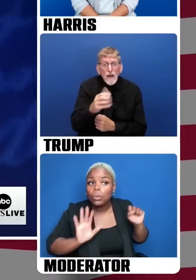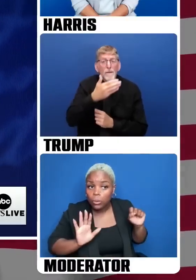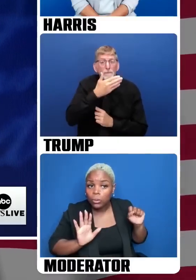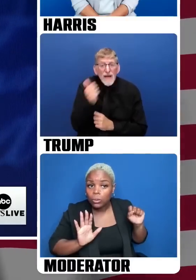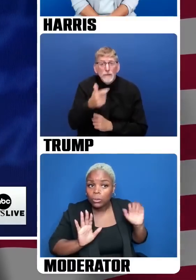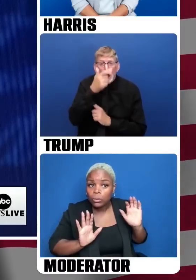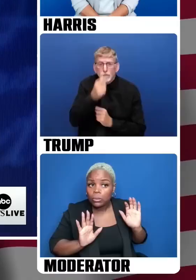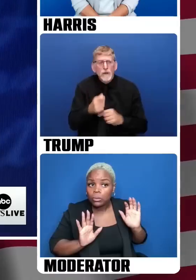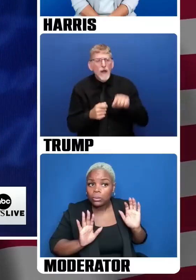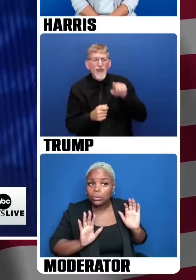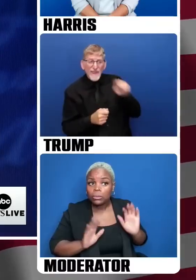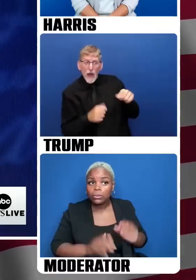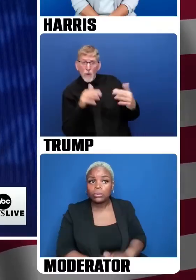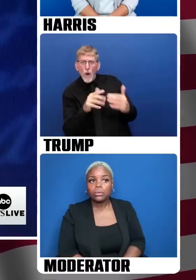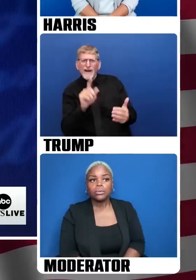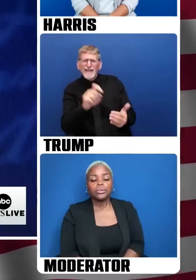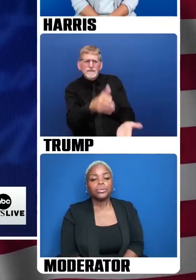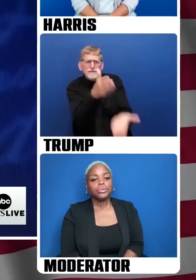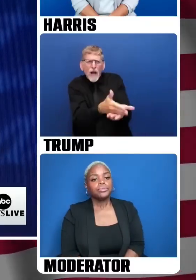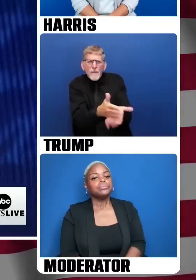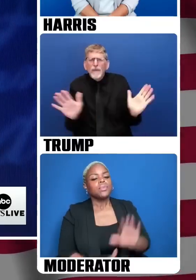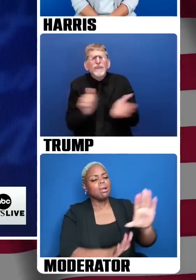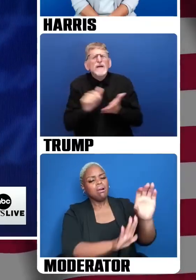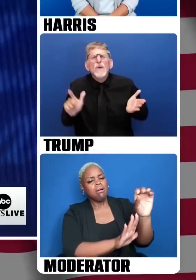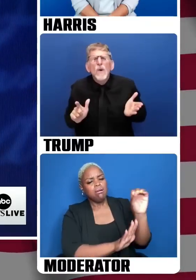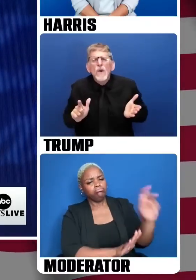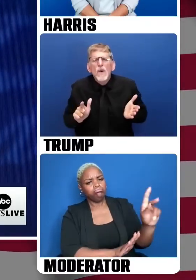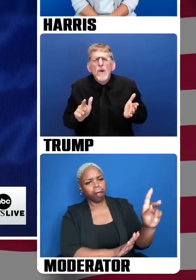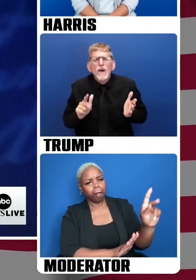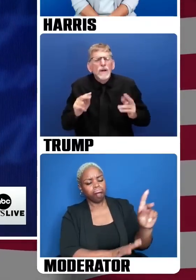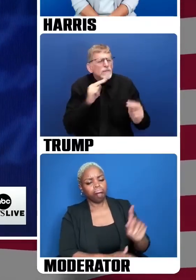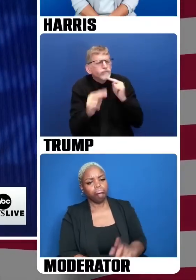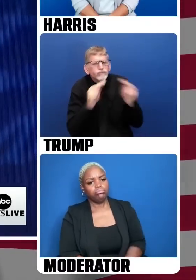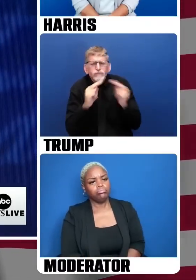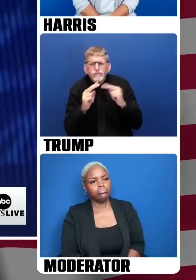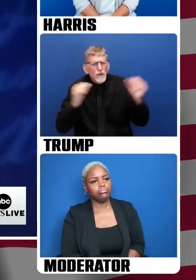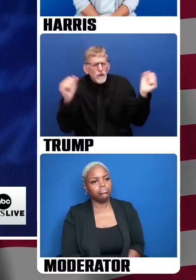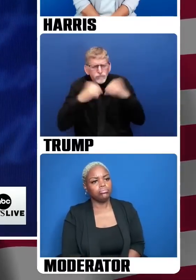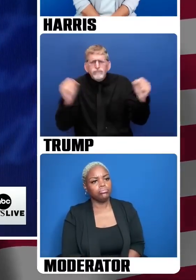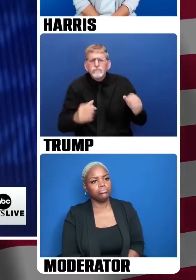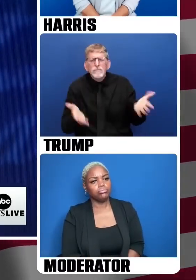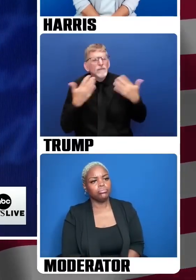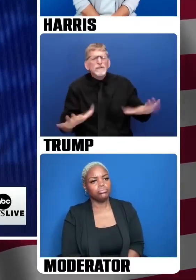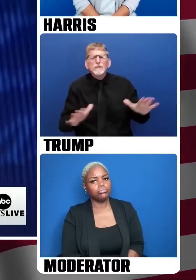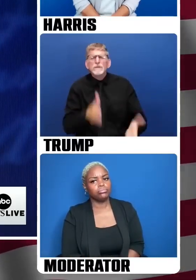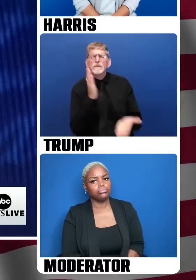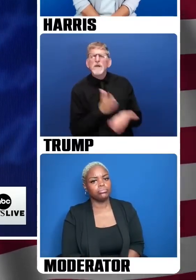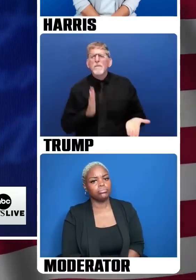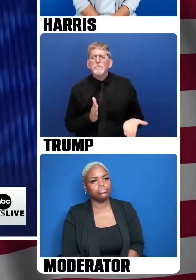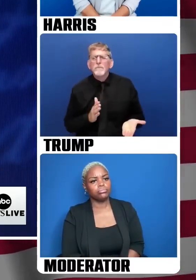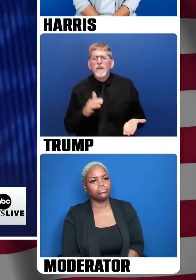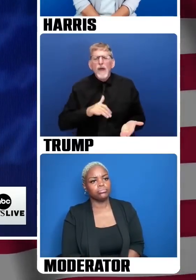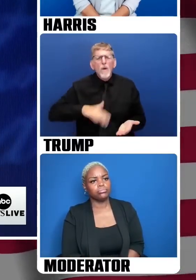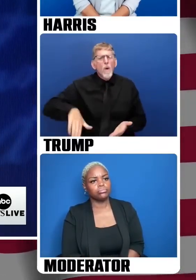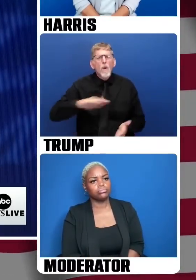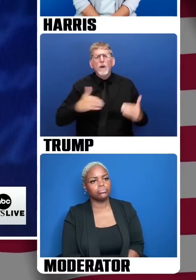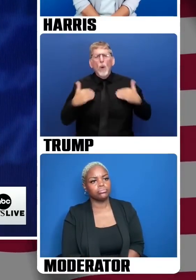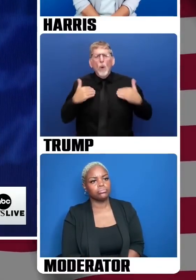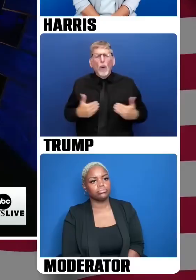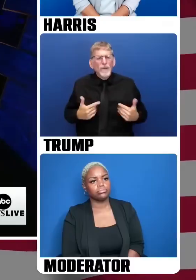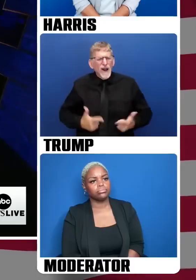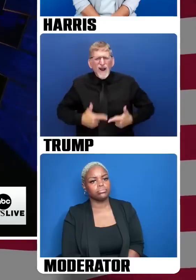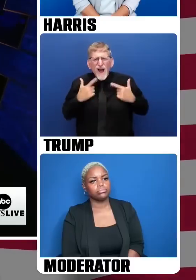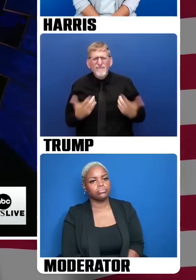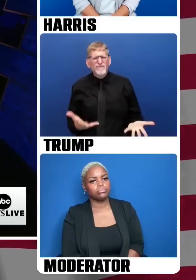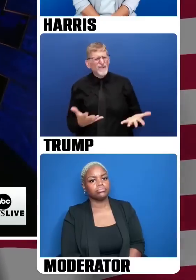just get it done. All right. Negotiate a deal, because we have to stop all of these human lives from being destroyed. I want to take this to